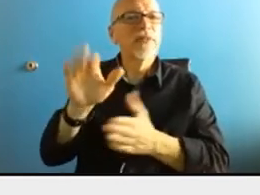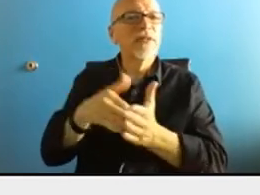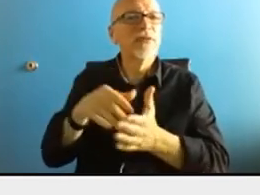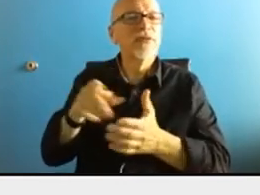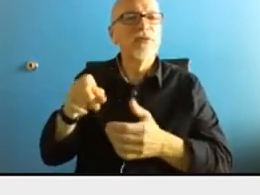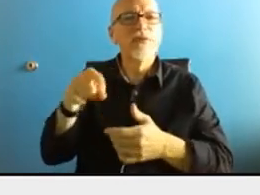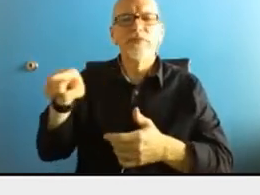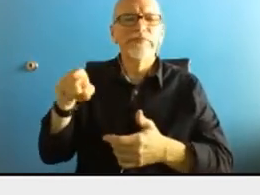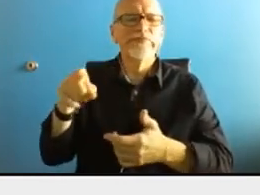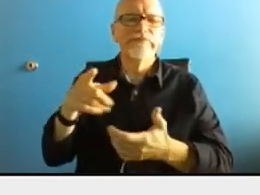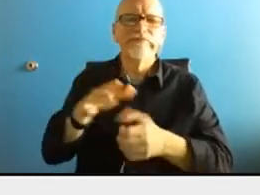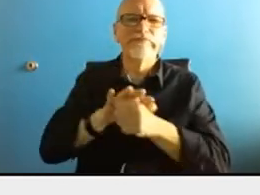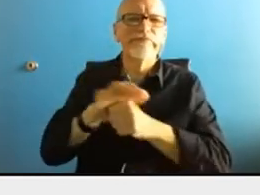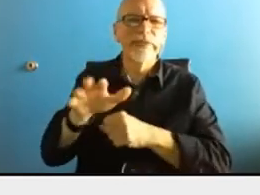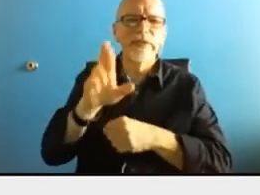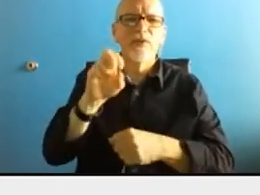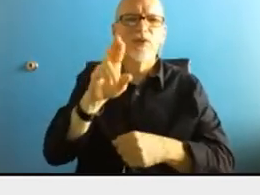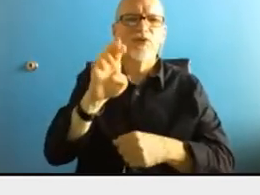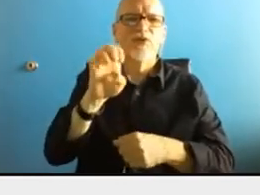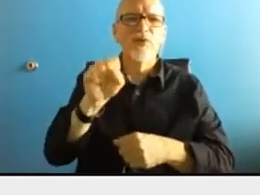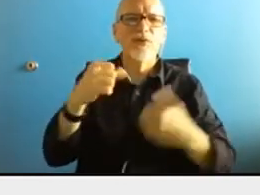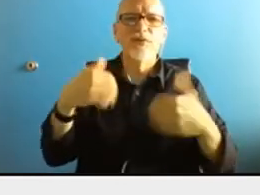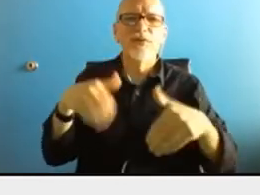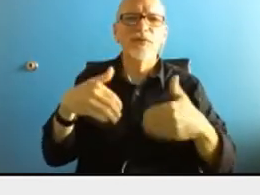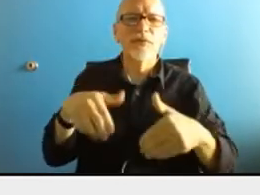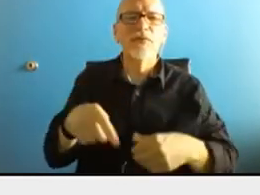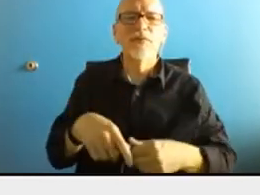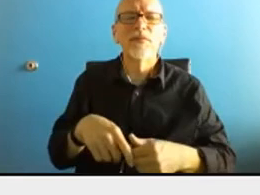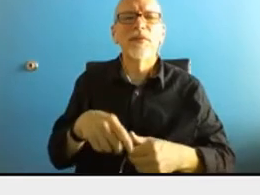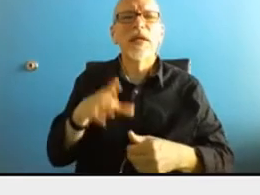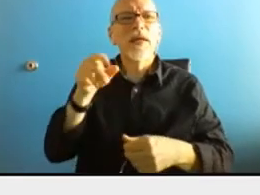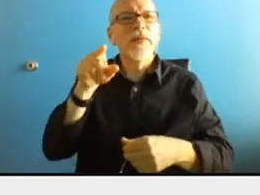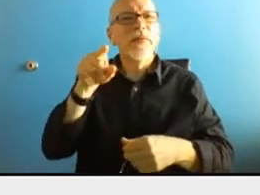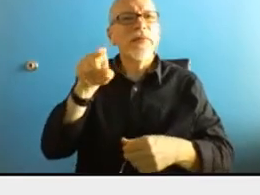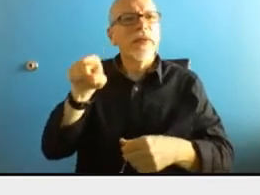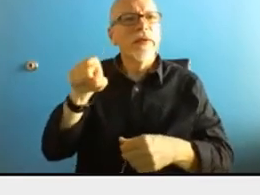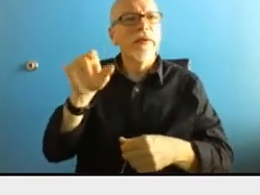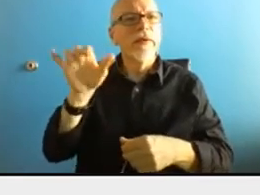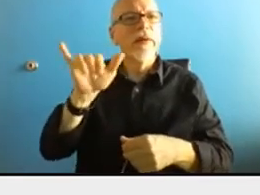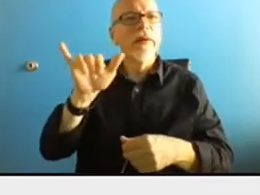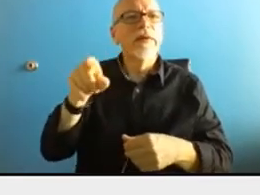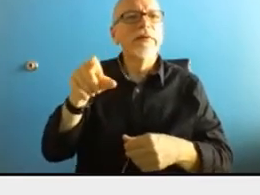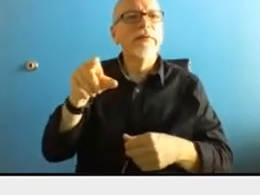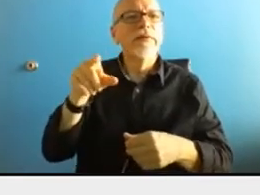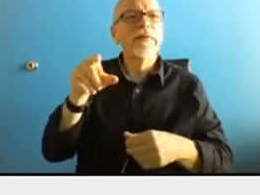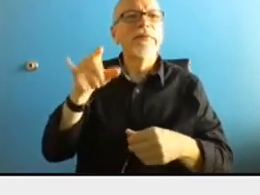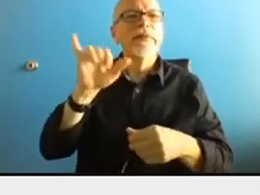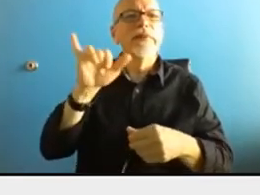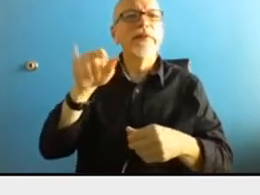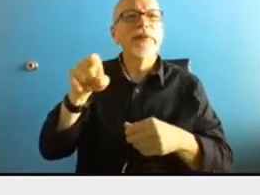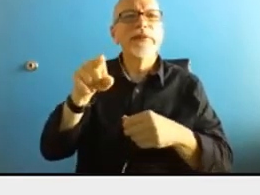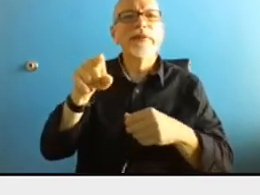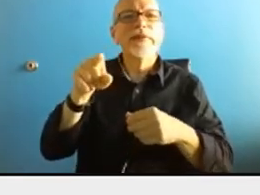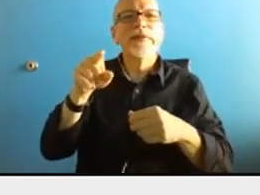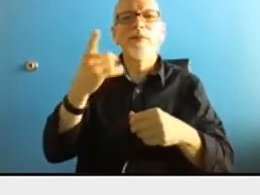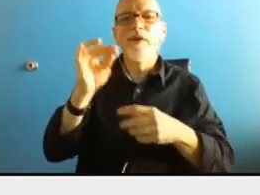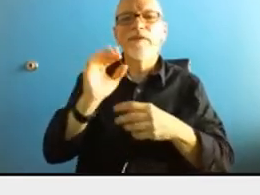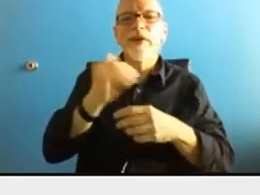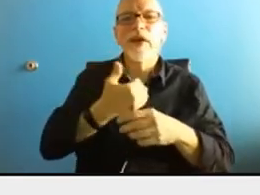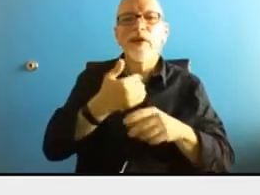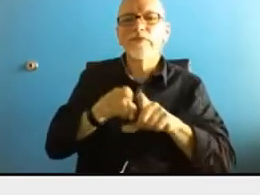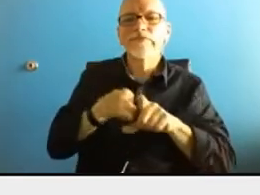of resources. And they are like, sort of like a branch arm